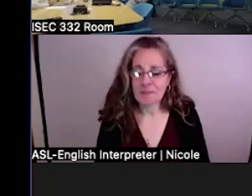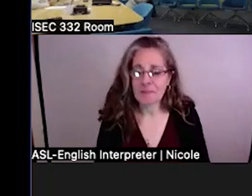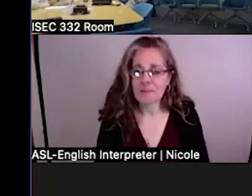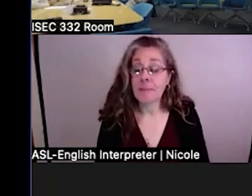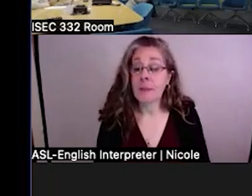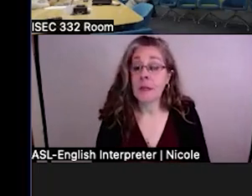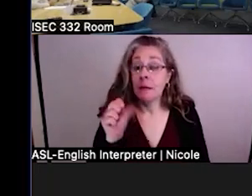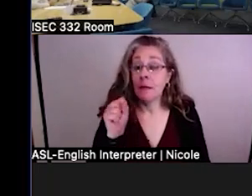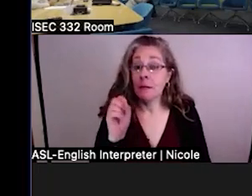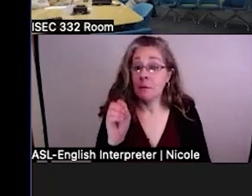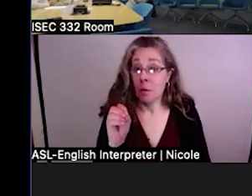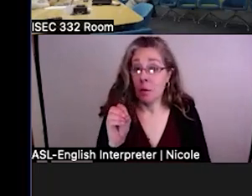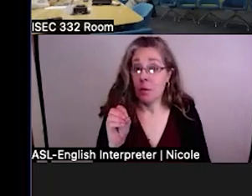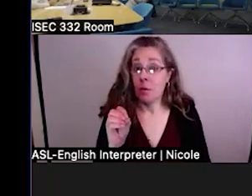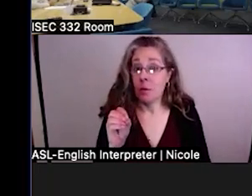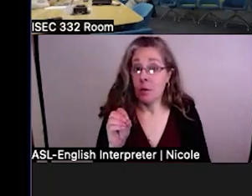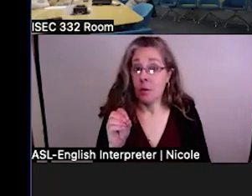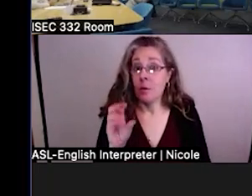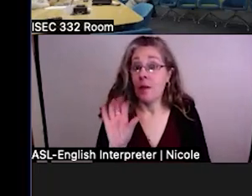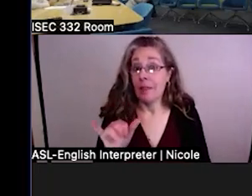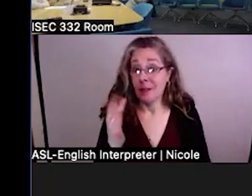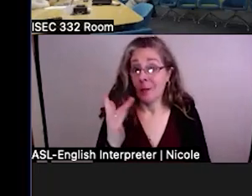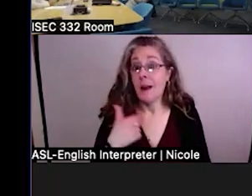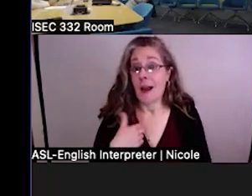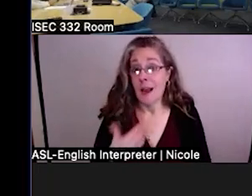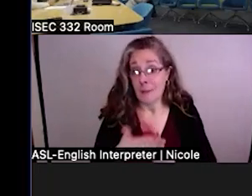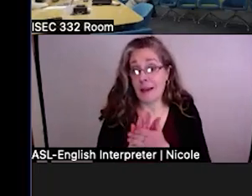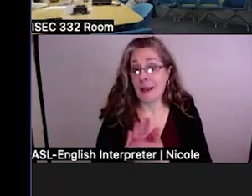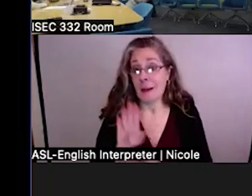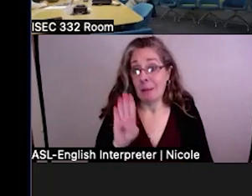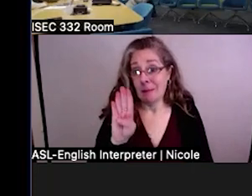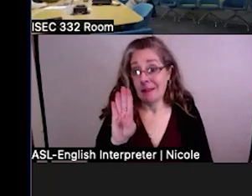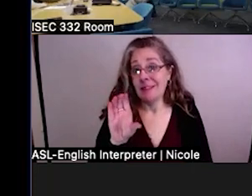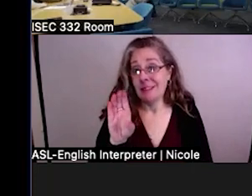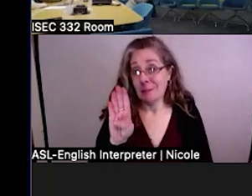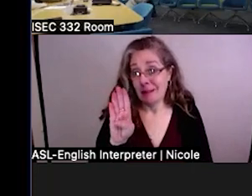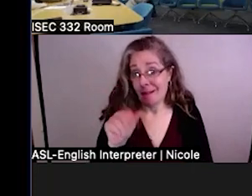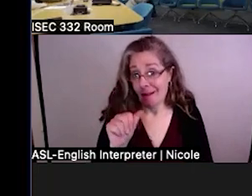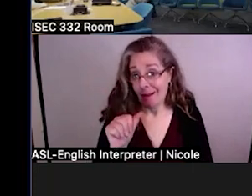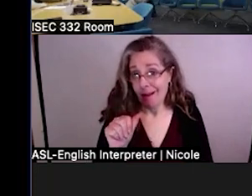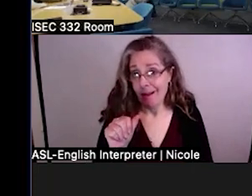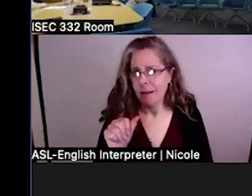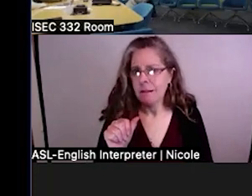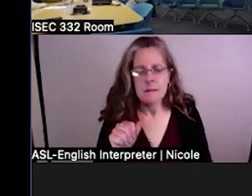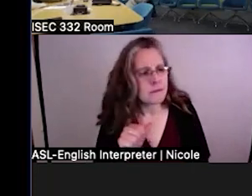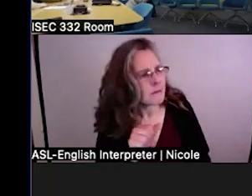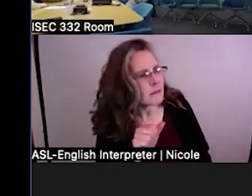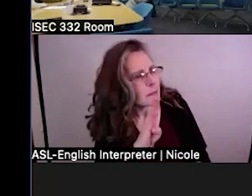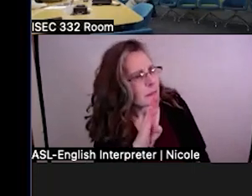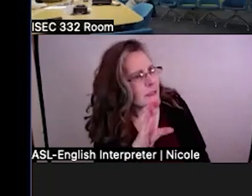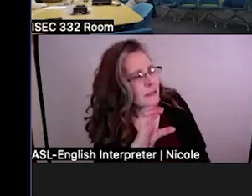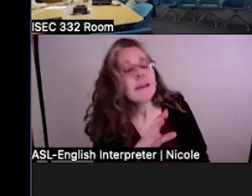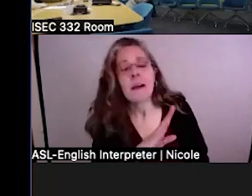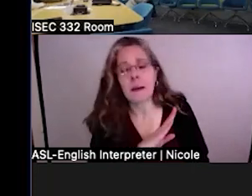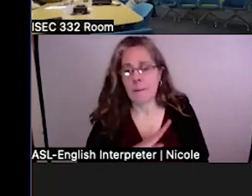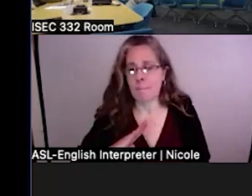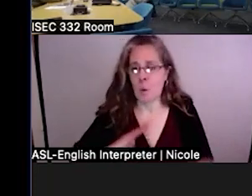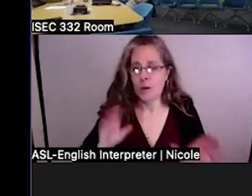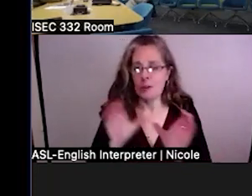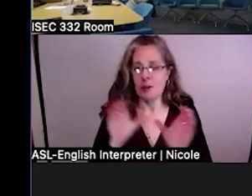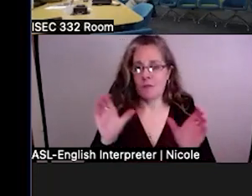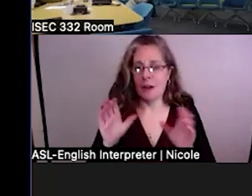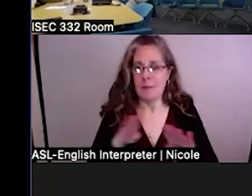that's why I became a BCBA, because I felt like I could do it better. What's BCBA? board certified